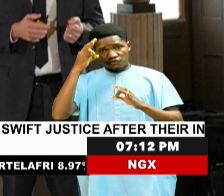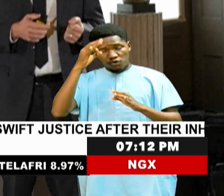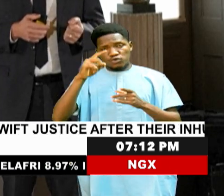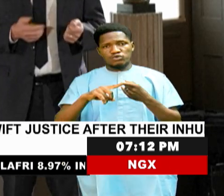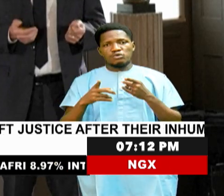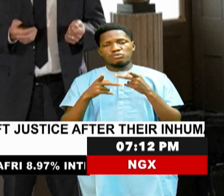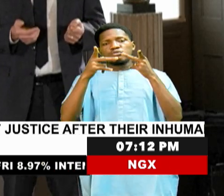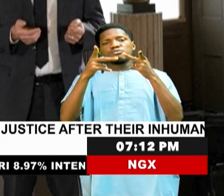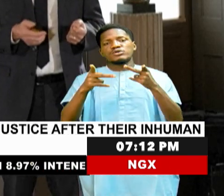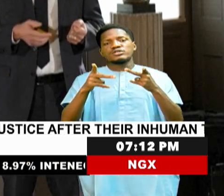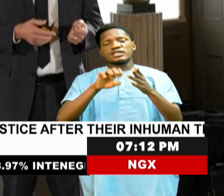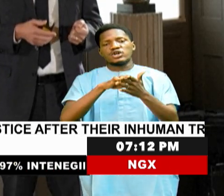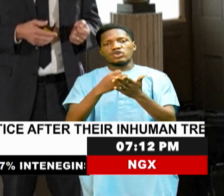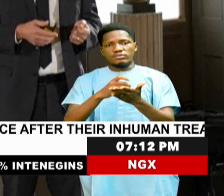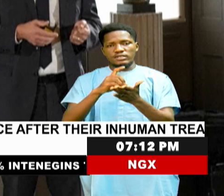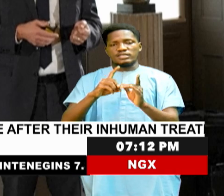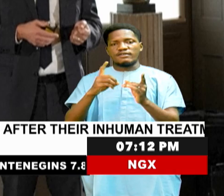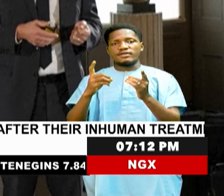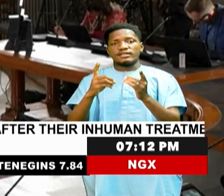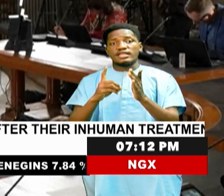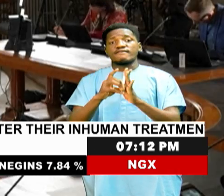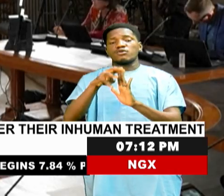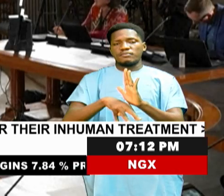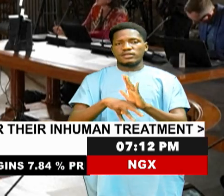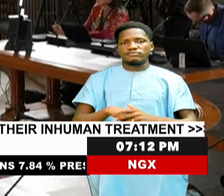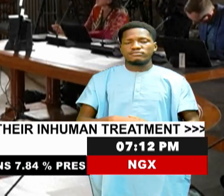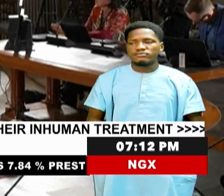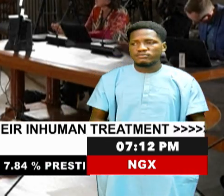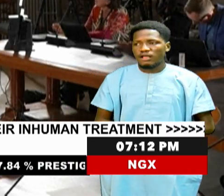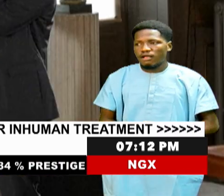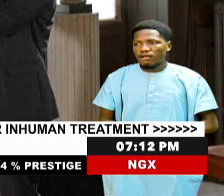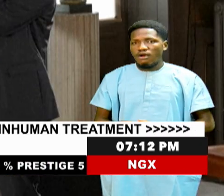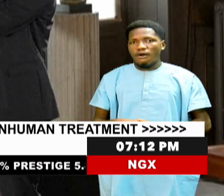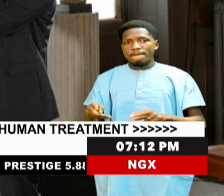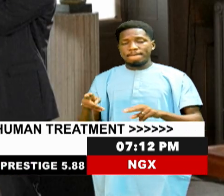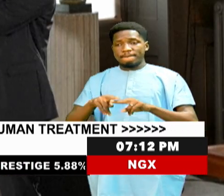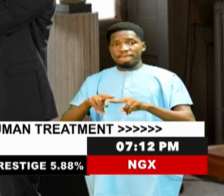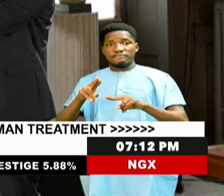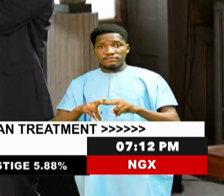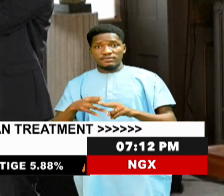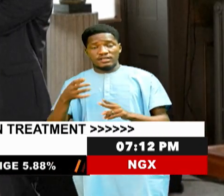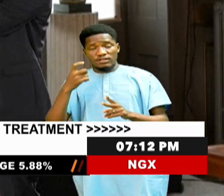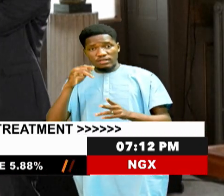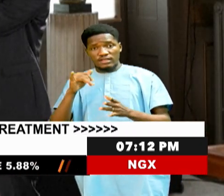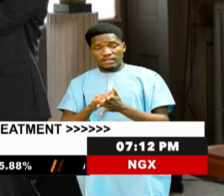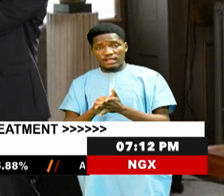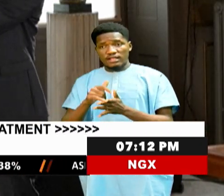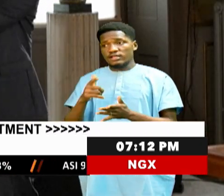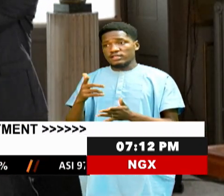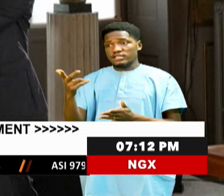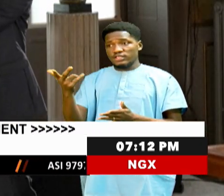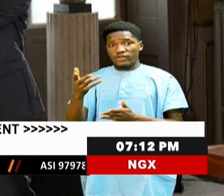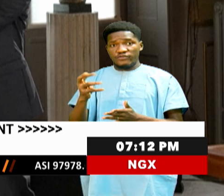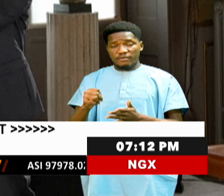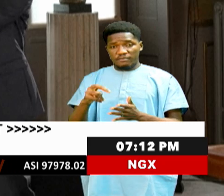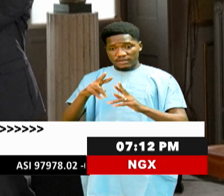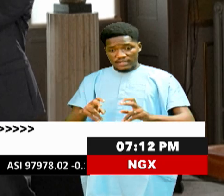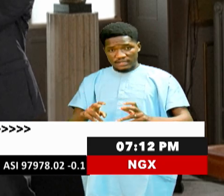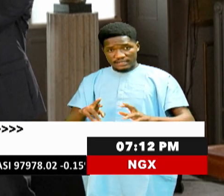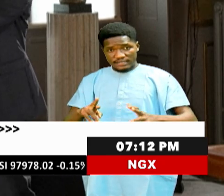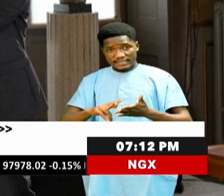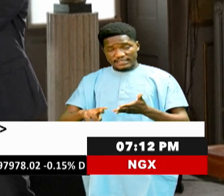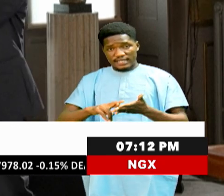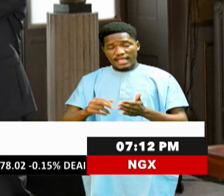development and closing the world income gap. In addition, the jury noted that the laureate's research also helped explain why